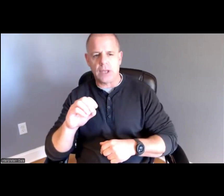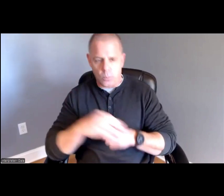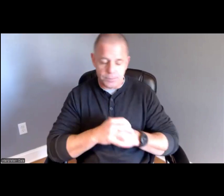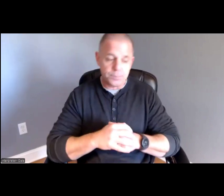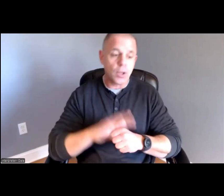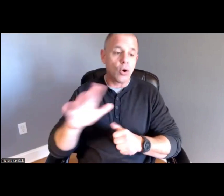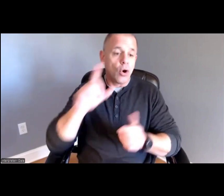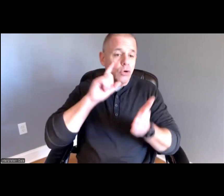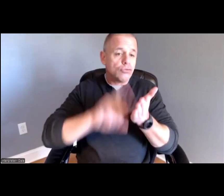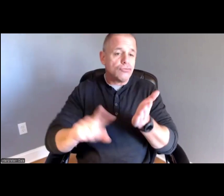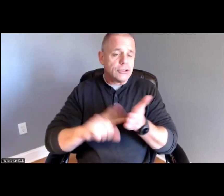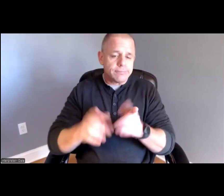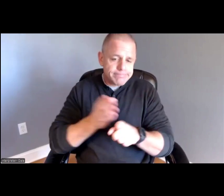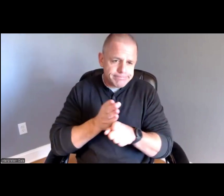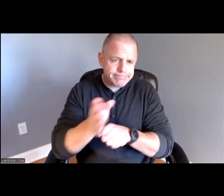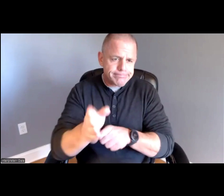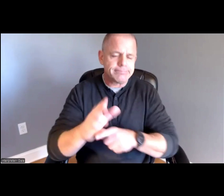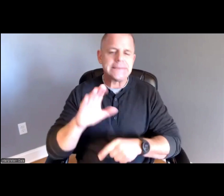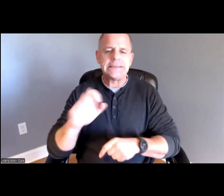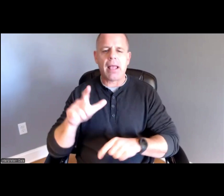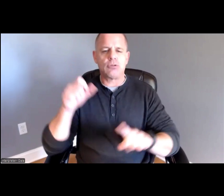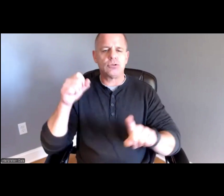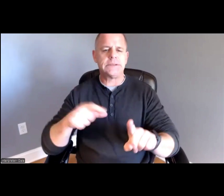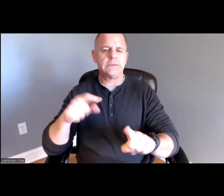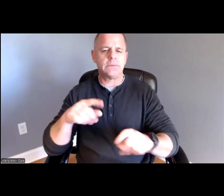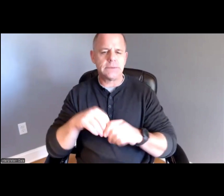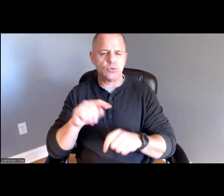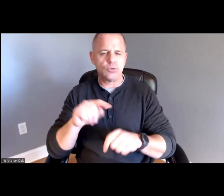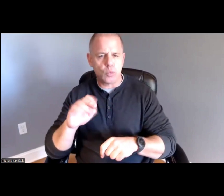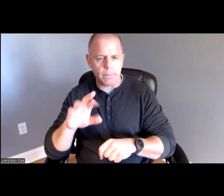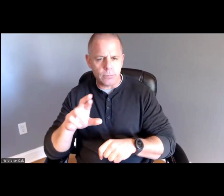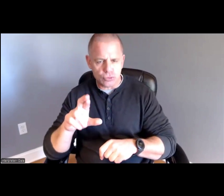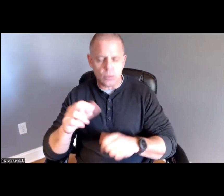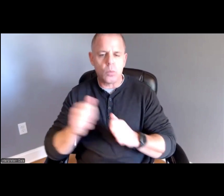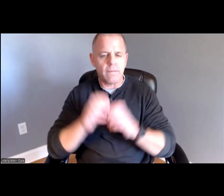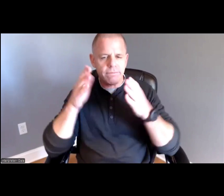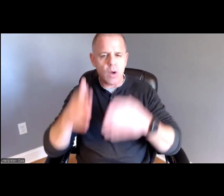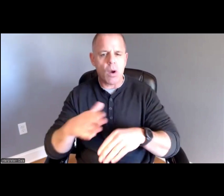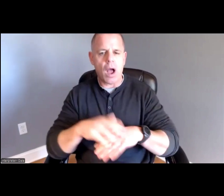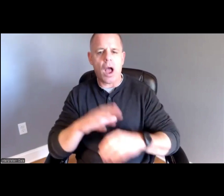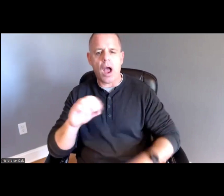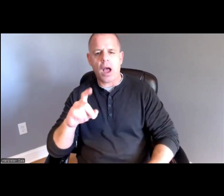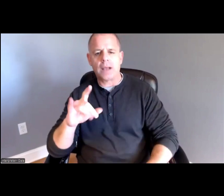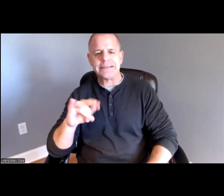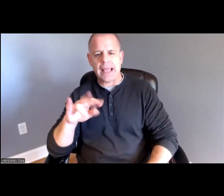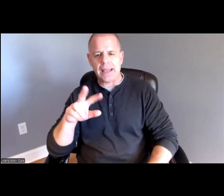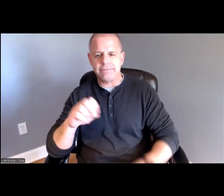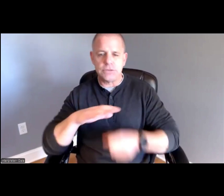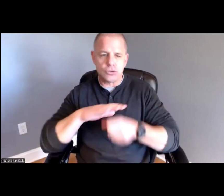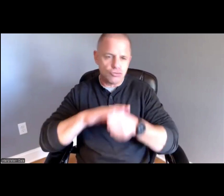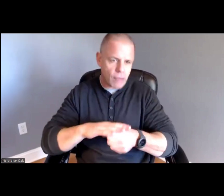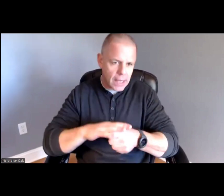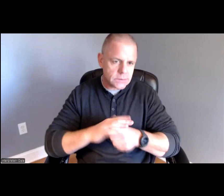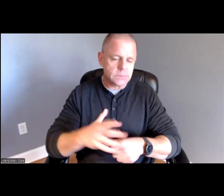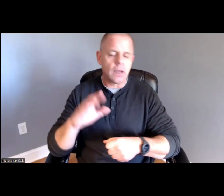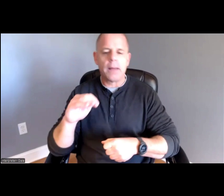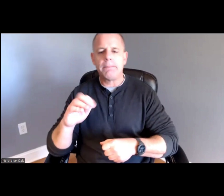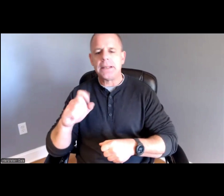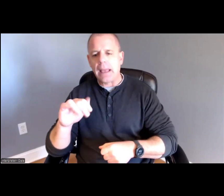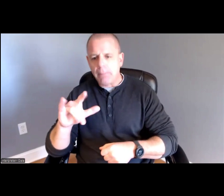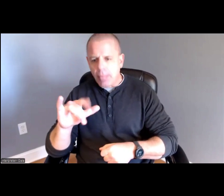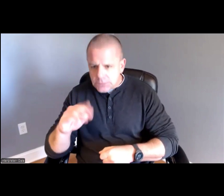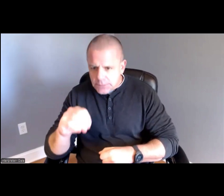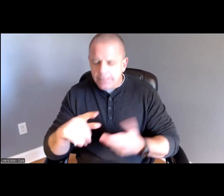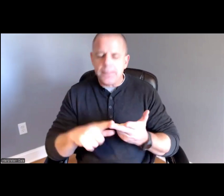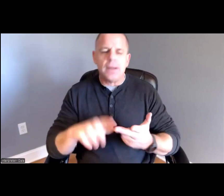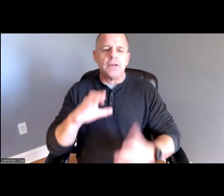expertise spans cellular signaling in tumor cells with a focus on oxidative stress, metabolism, and circadian rhythms in